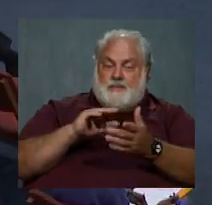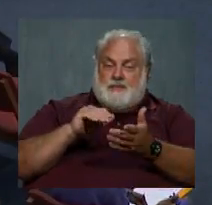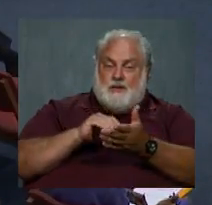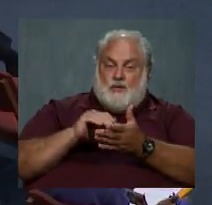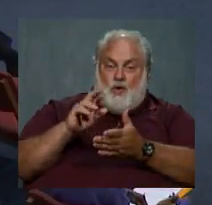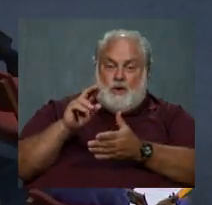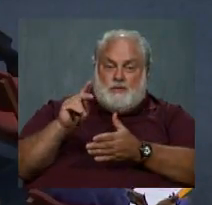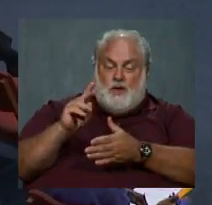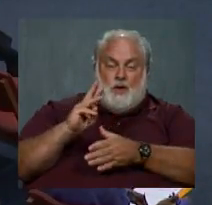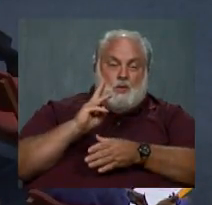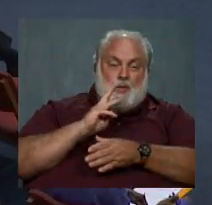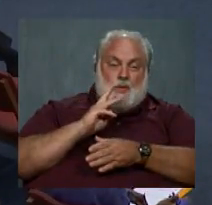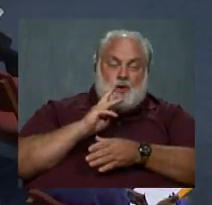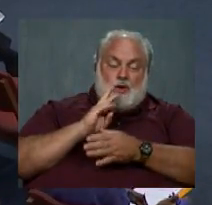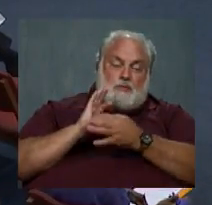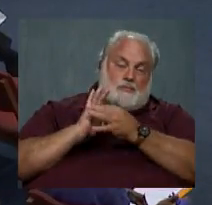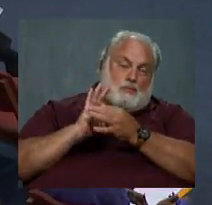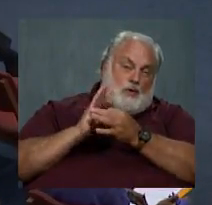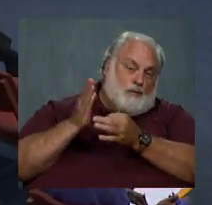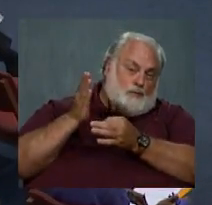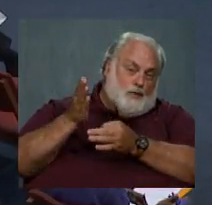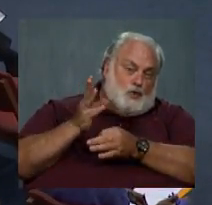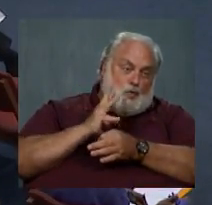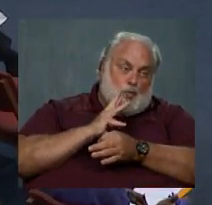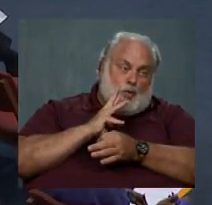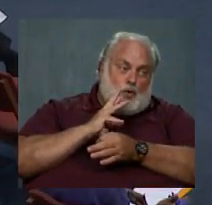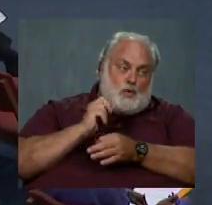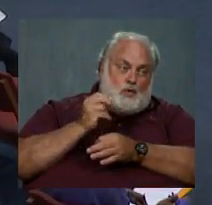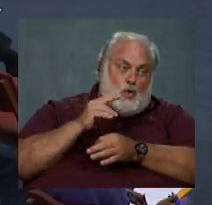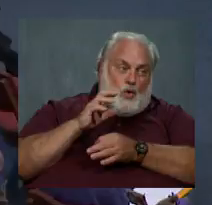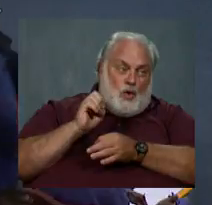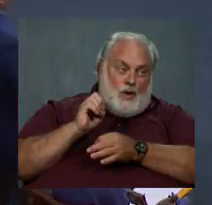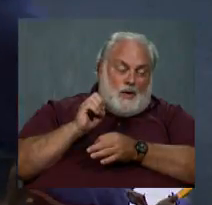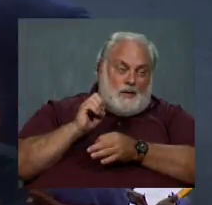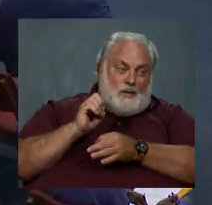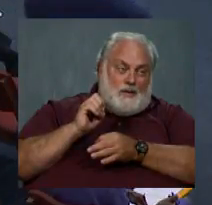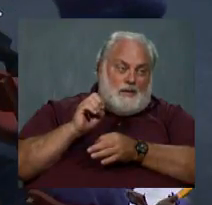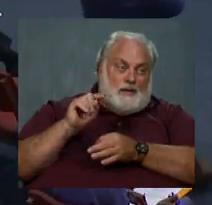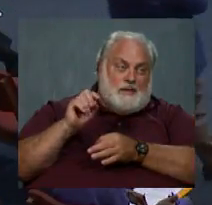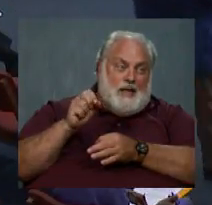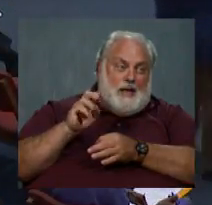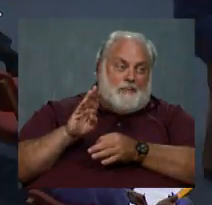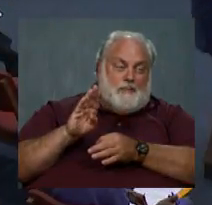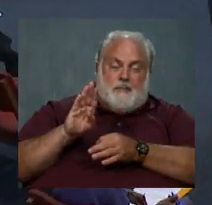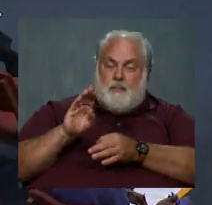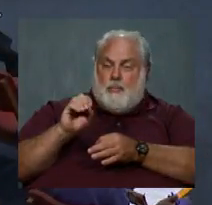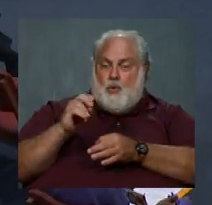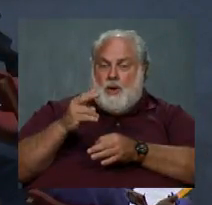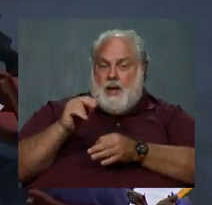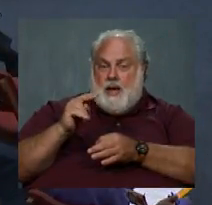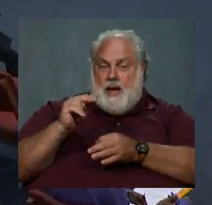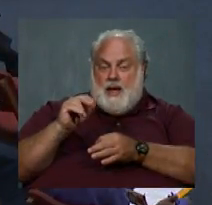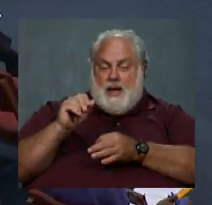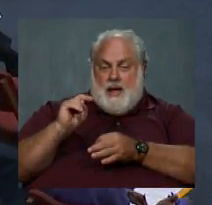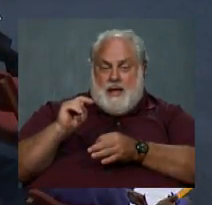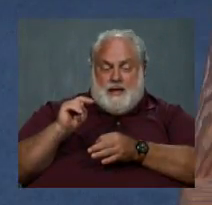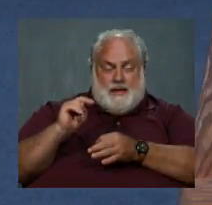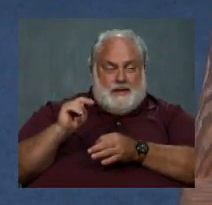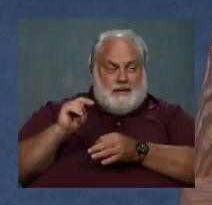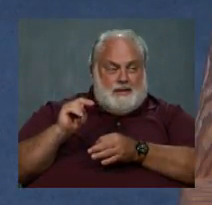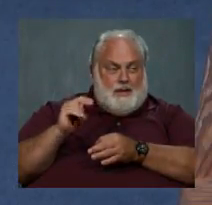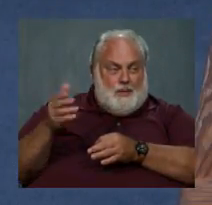Water, dealing with our future water sources. Tad Bohannon, the director, is with us. Welcome, Tad. Welcome. Thank